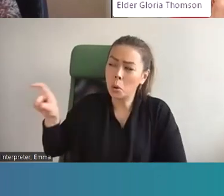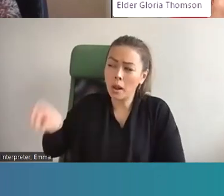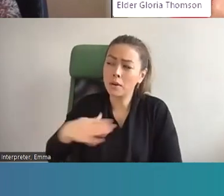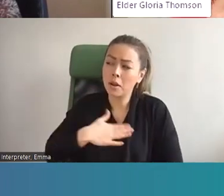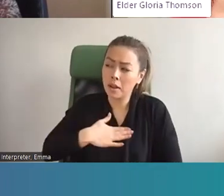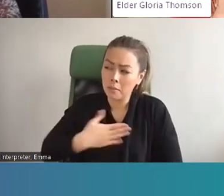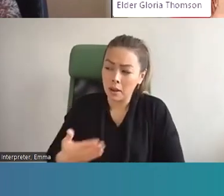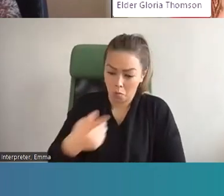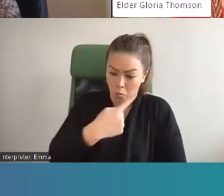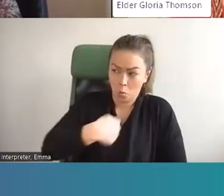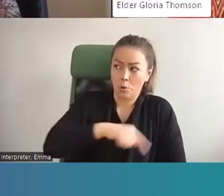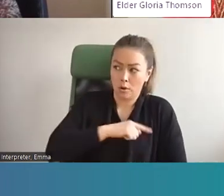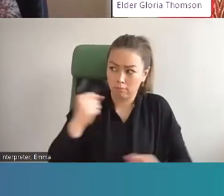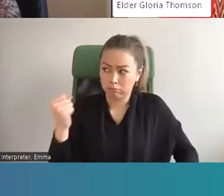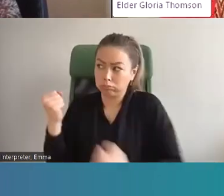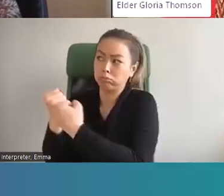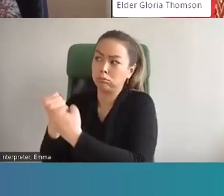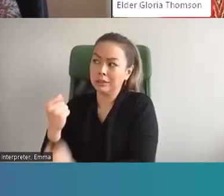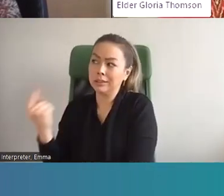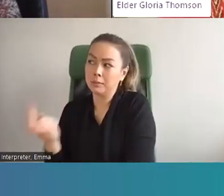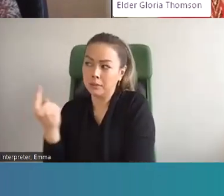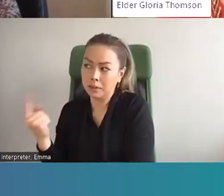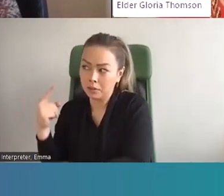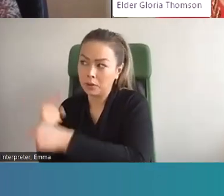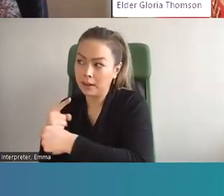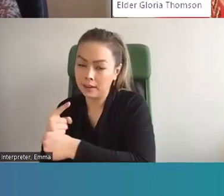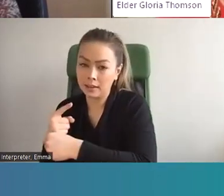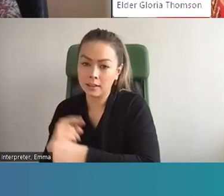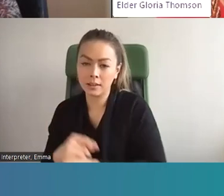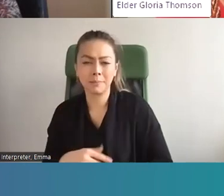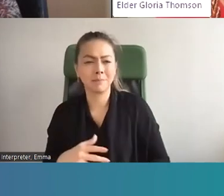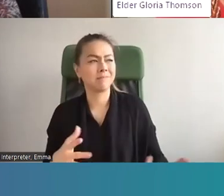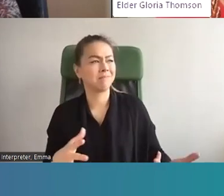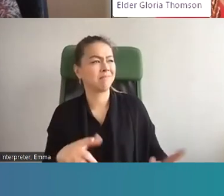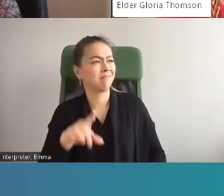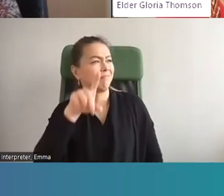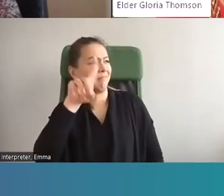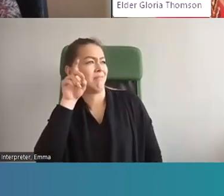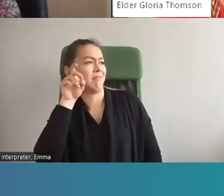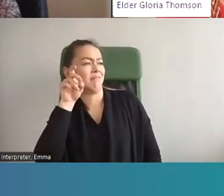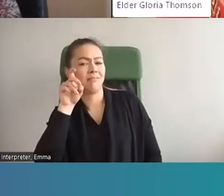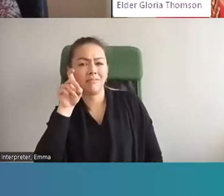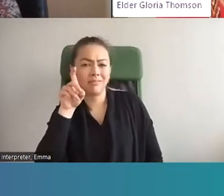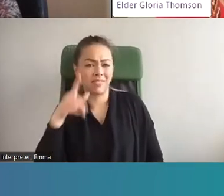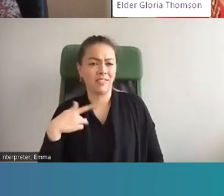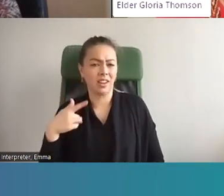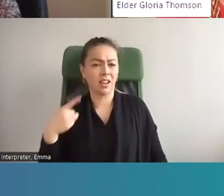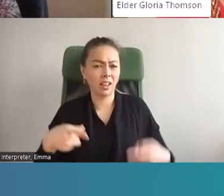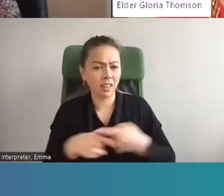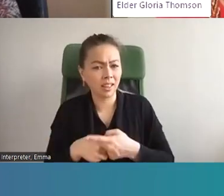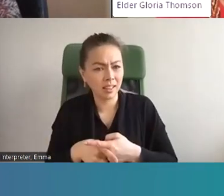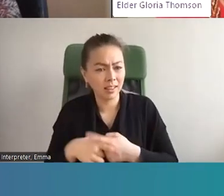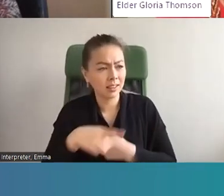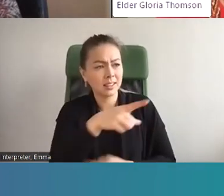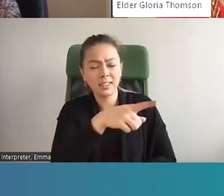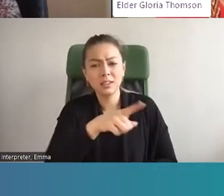Because he never heard a word of what I had said, never to internalize, because he was too busy eating, you know, and he